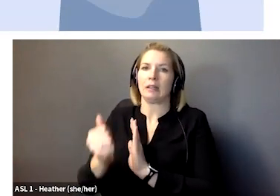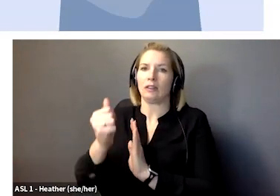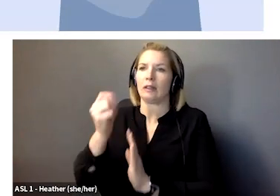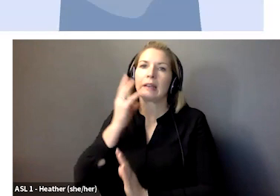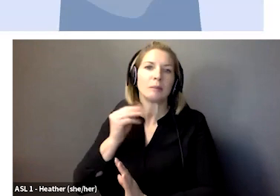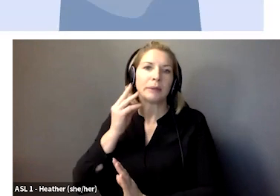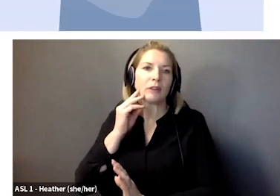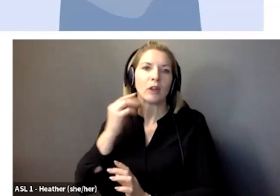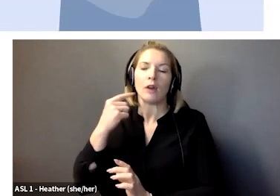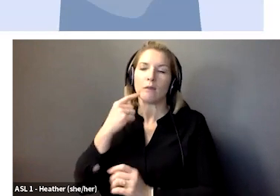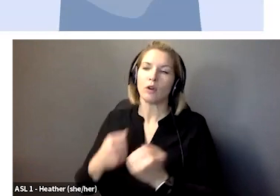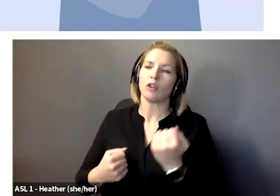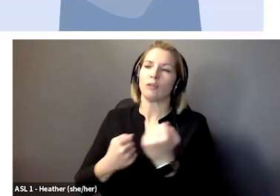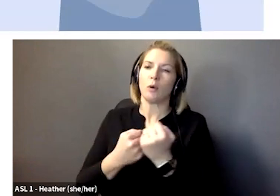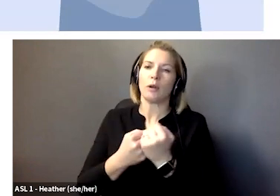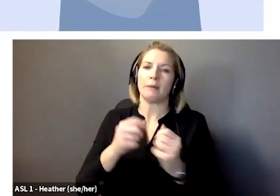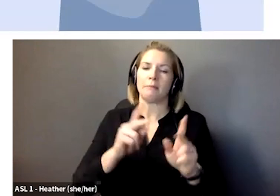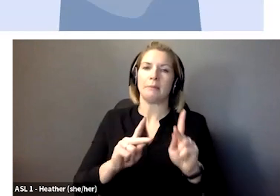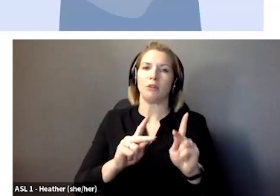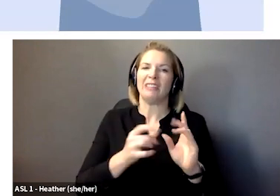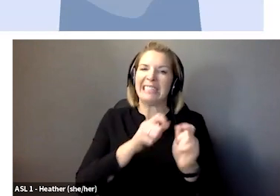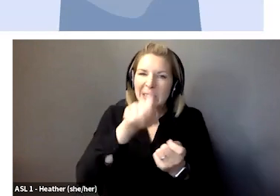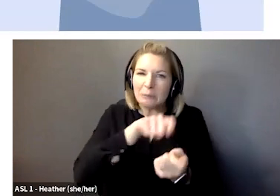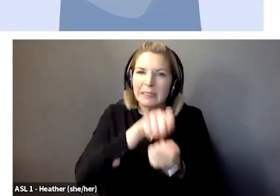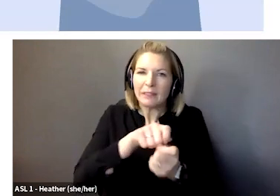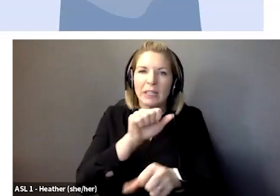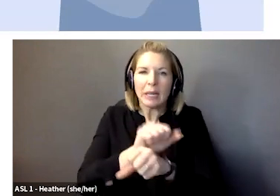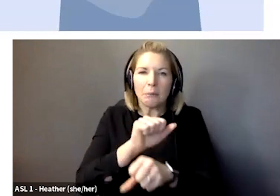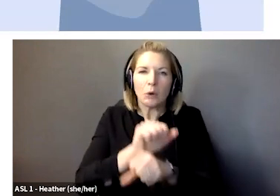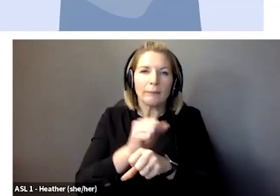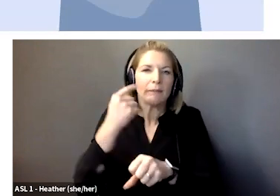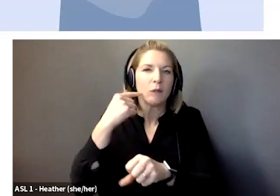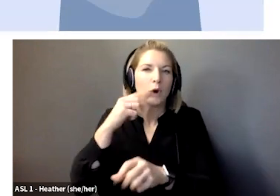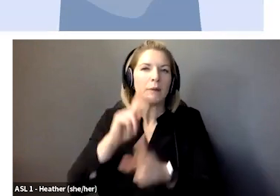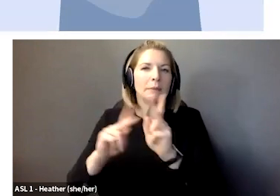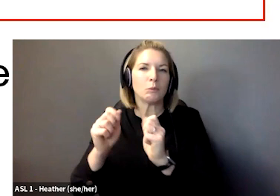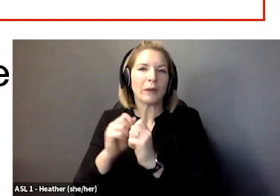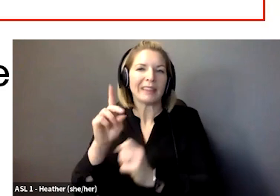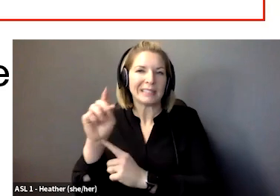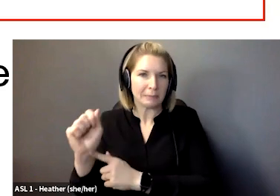employment of persons living with disabilities in the working world. Next slide.